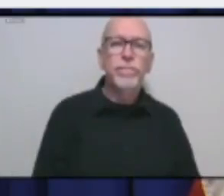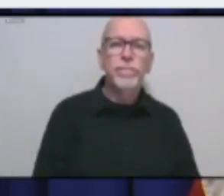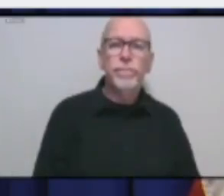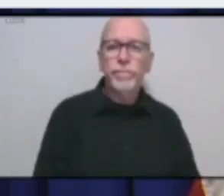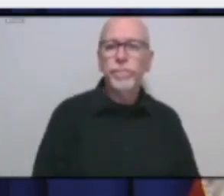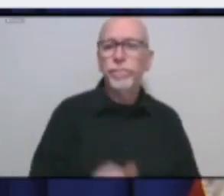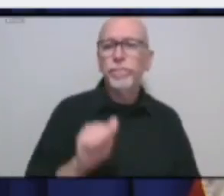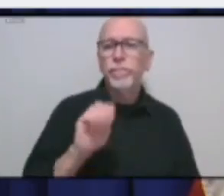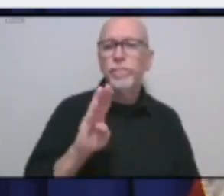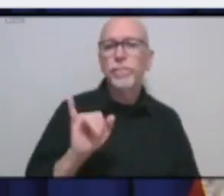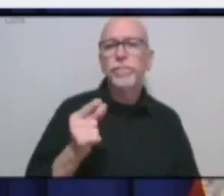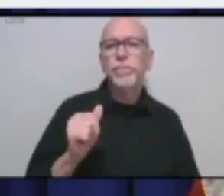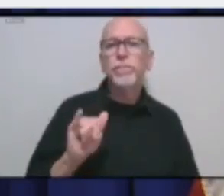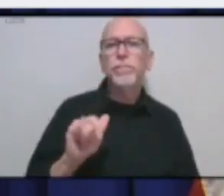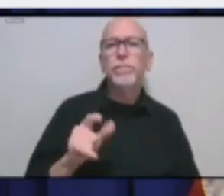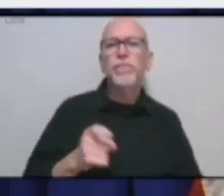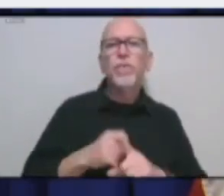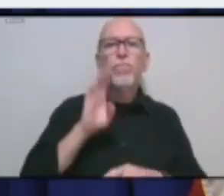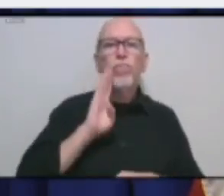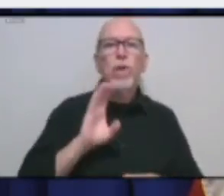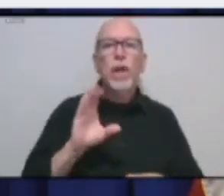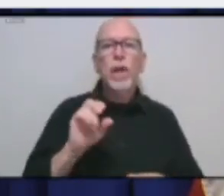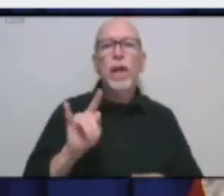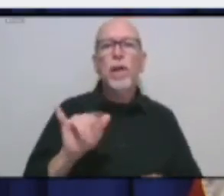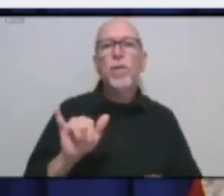Abigail with the Brown County Democrat.